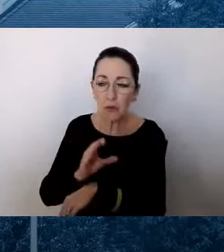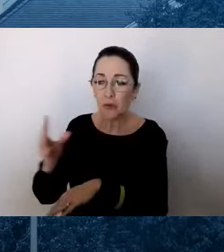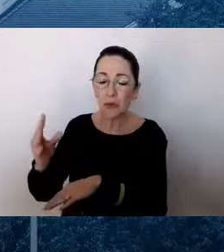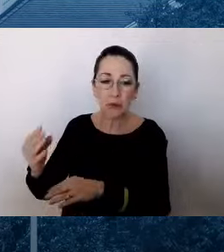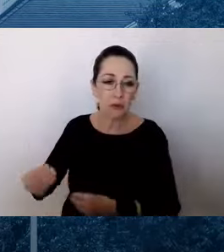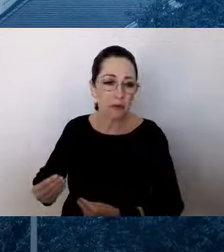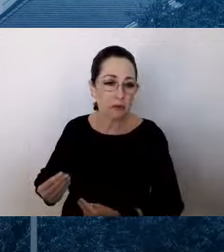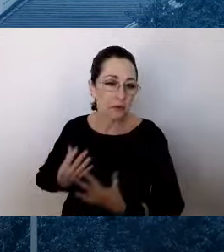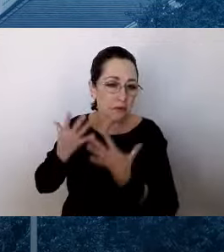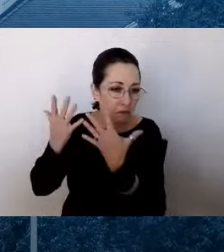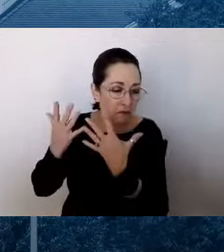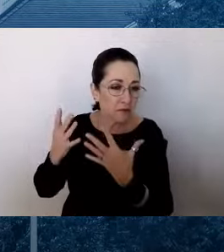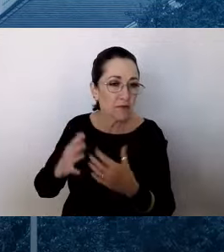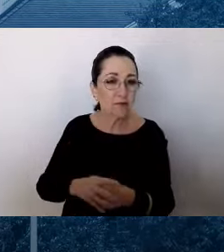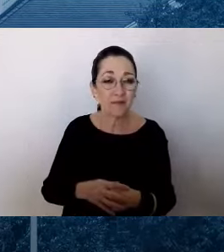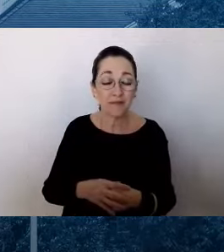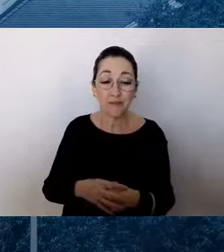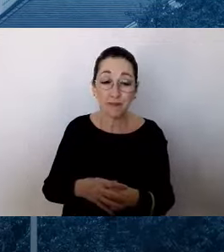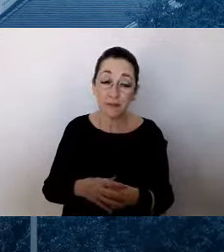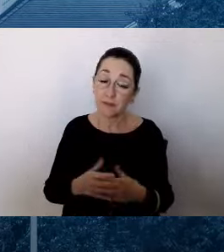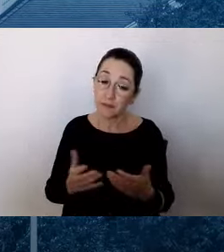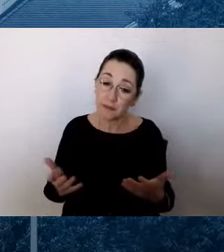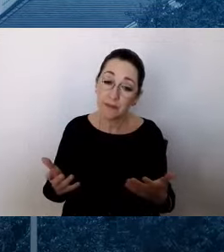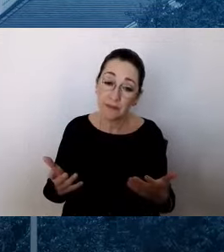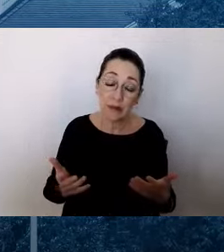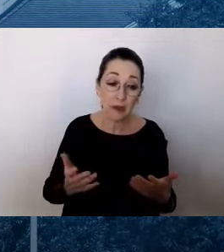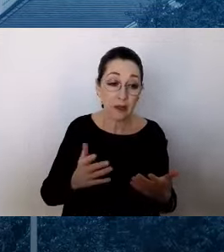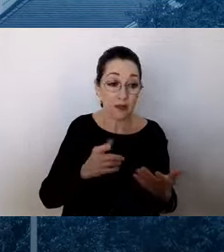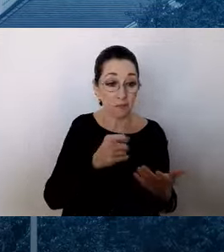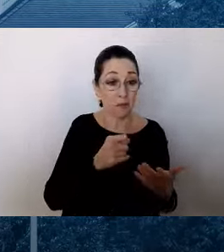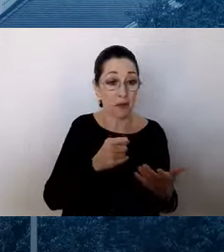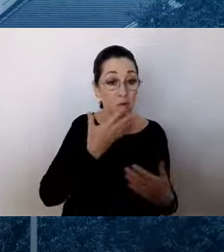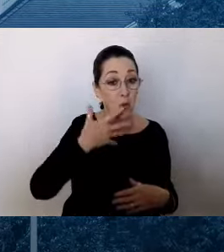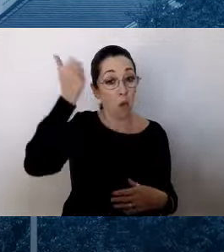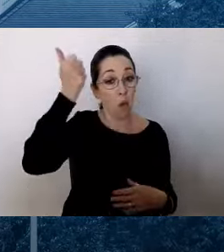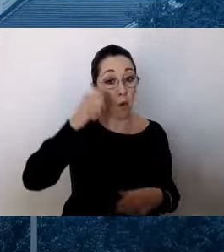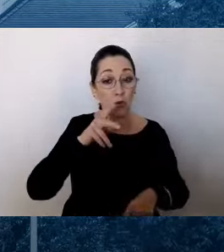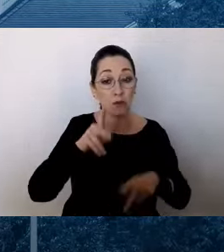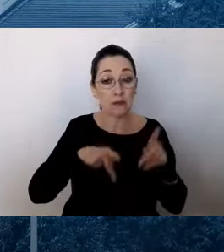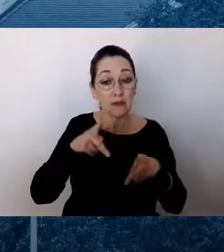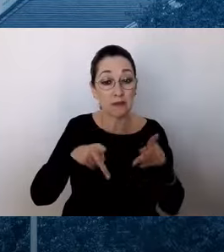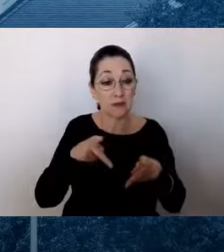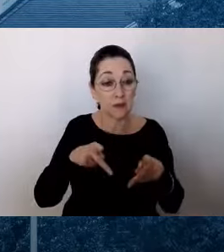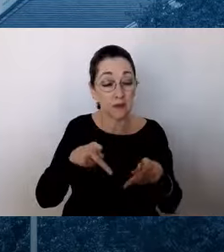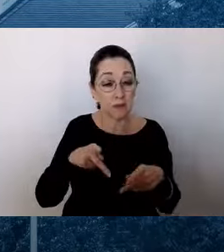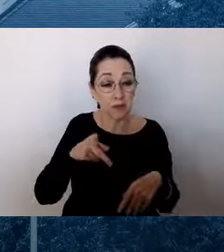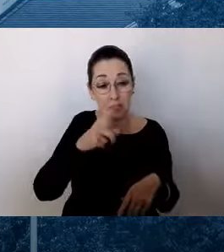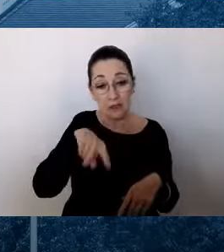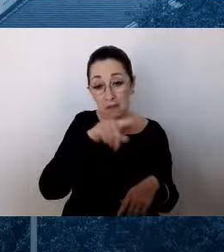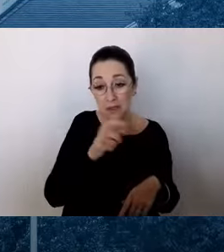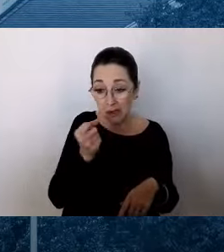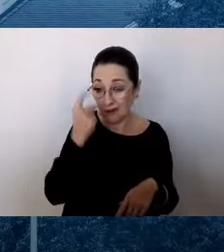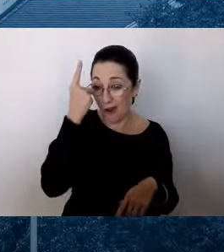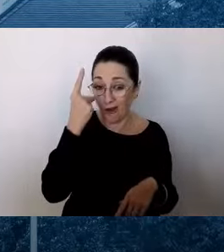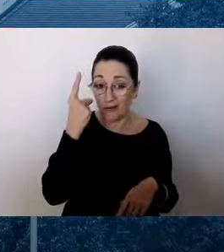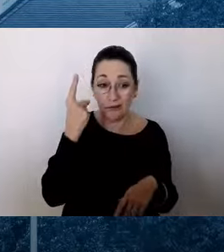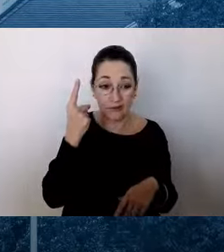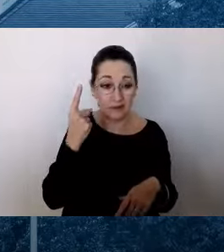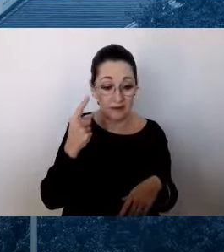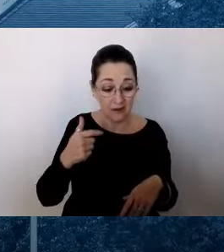vaccination rates are pretty high. They're higher the older you get. Maybe those of us who are older understand our vulnerability.